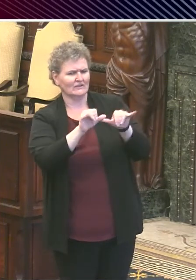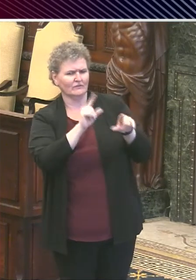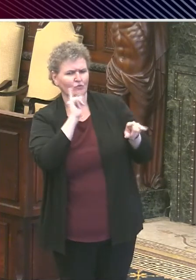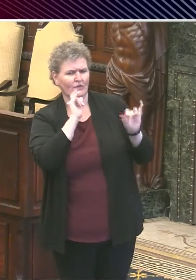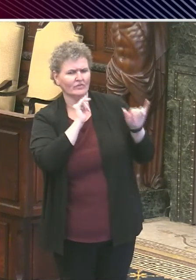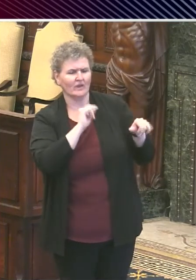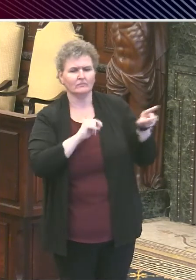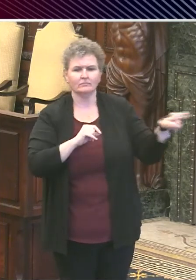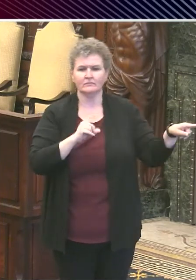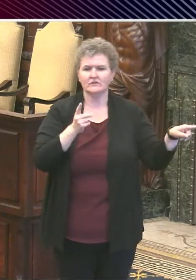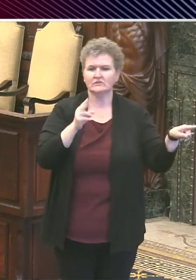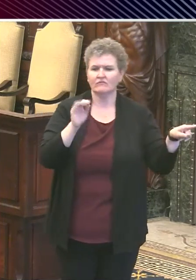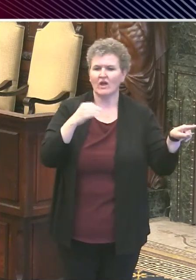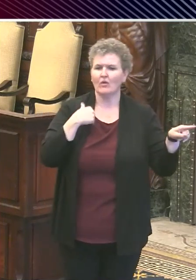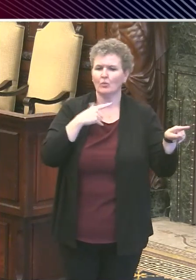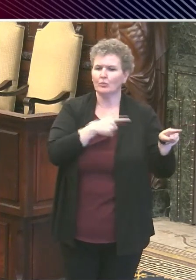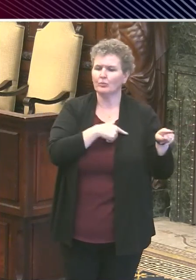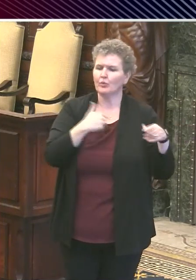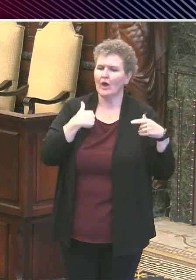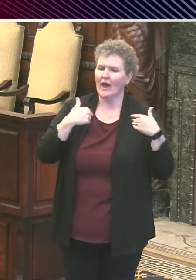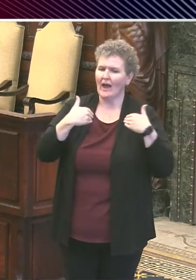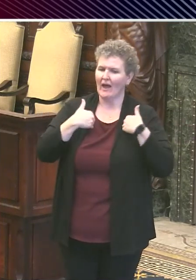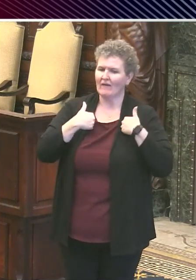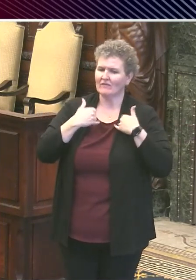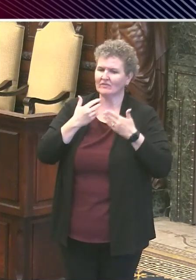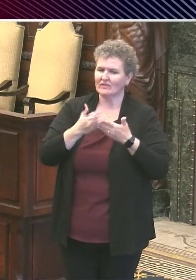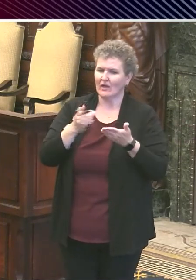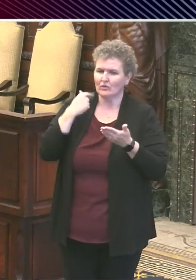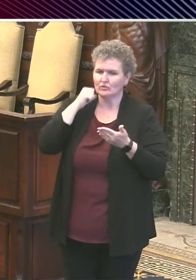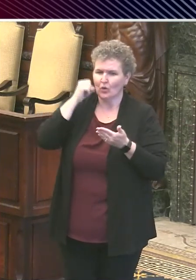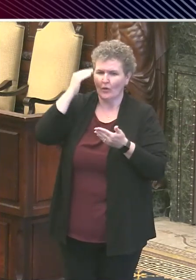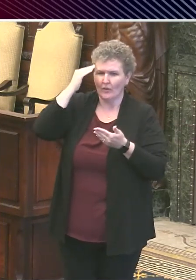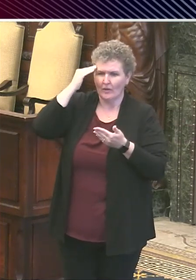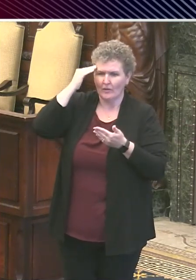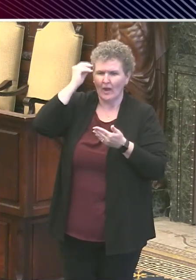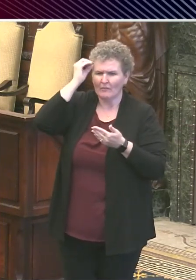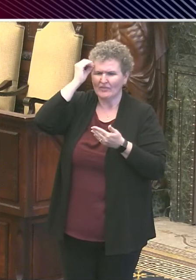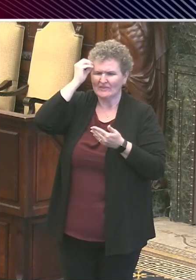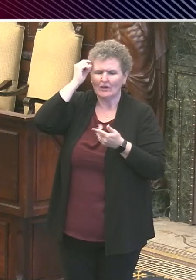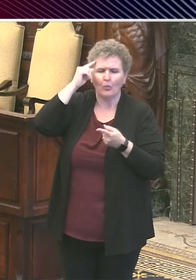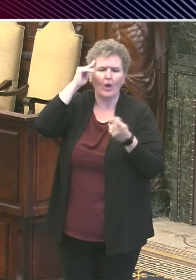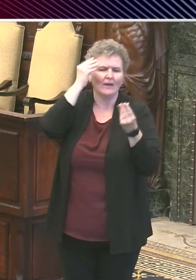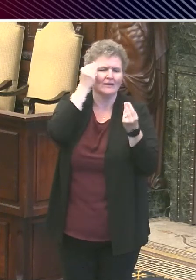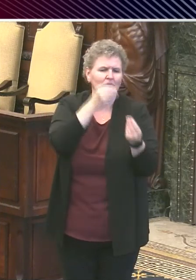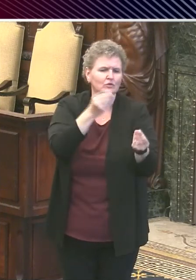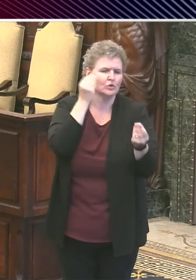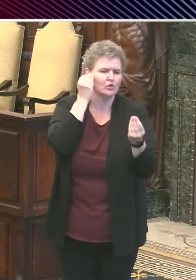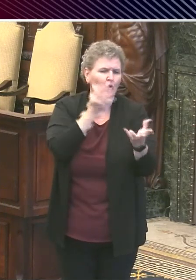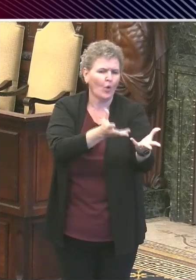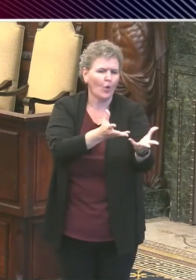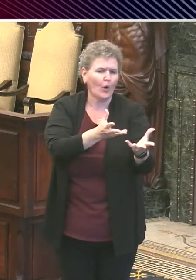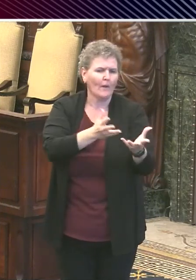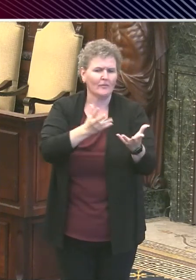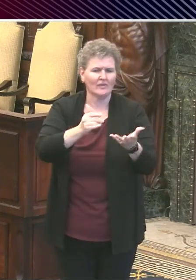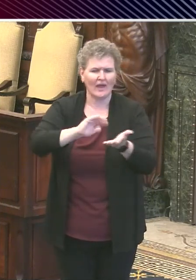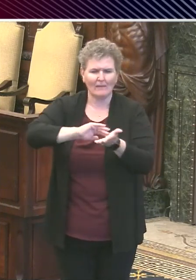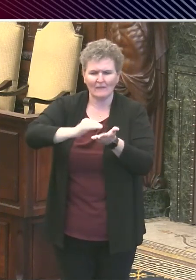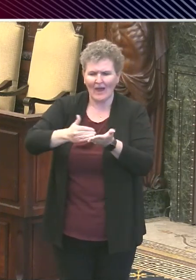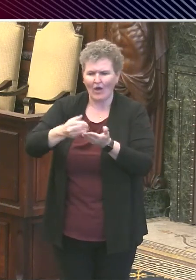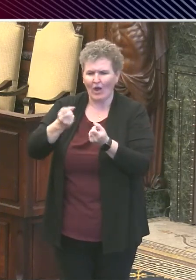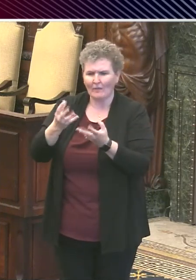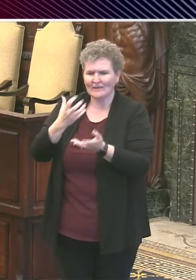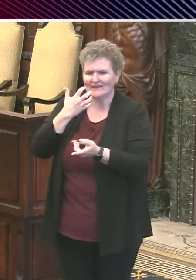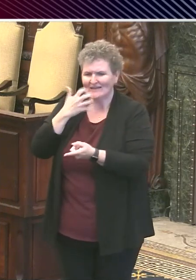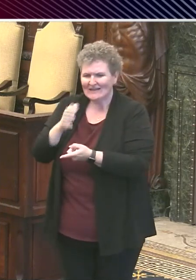criteria for it. I don't have it on the top of my head. We can get it back to you on it. That it has to do with the amount of heat, the heat humidity index, I believe, and